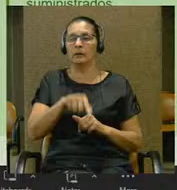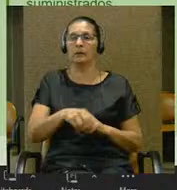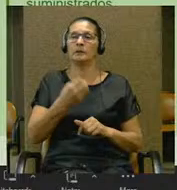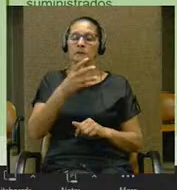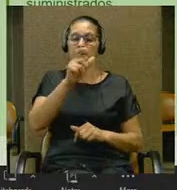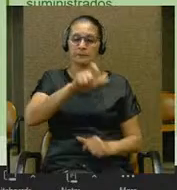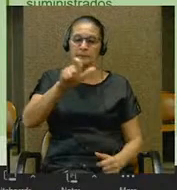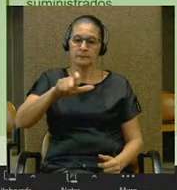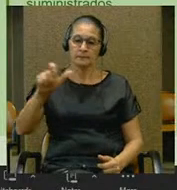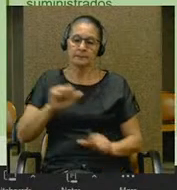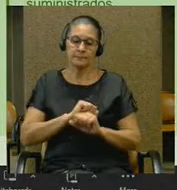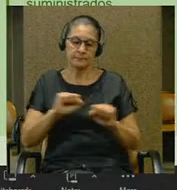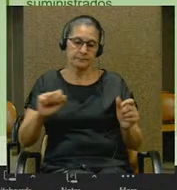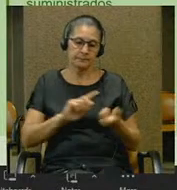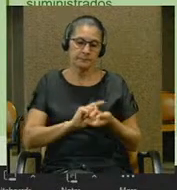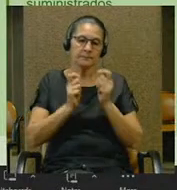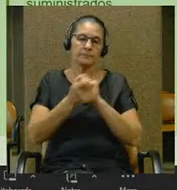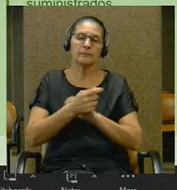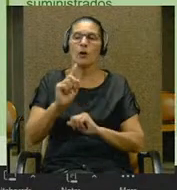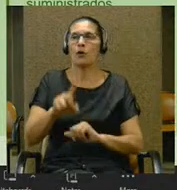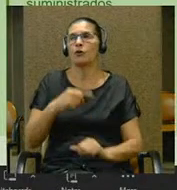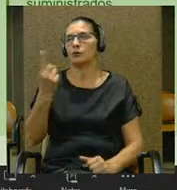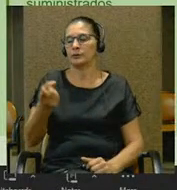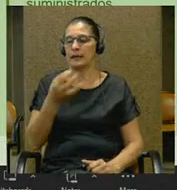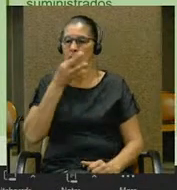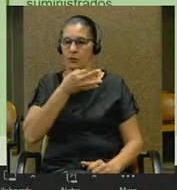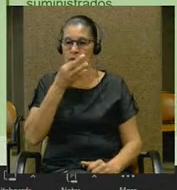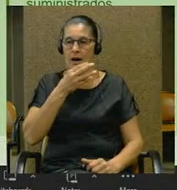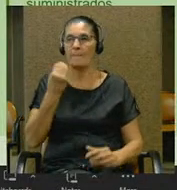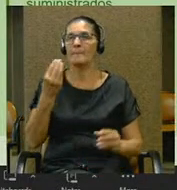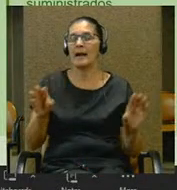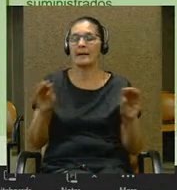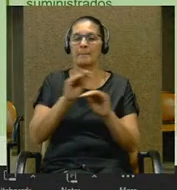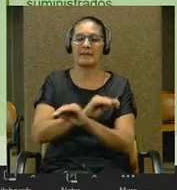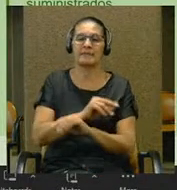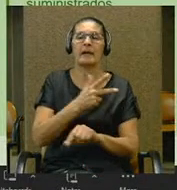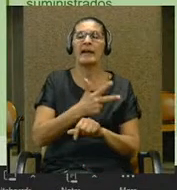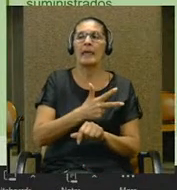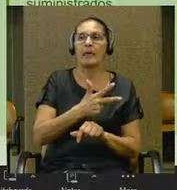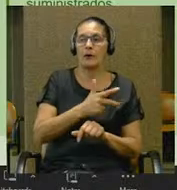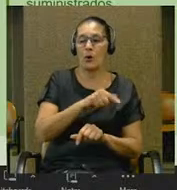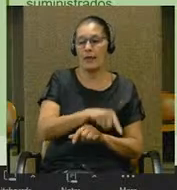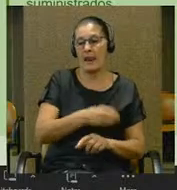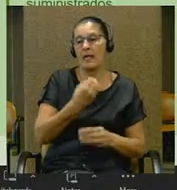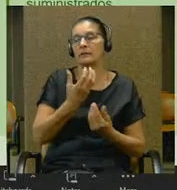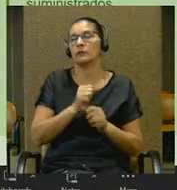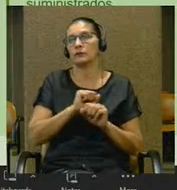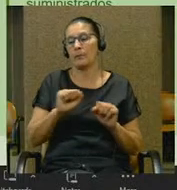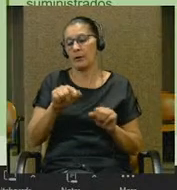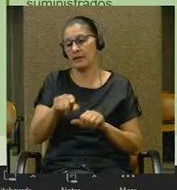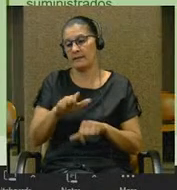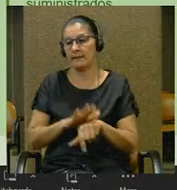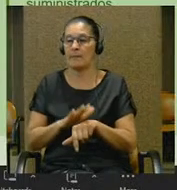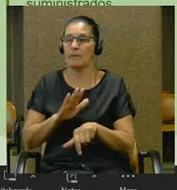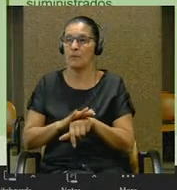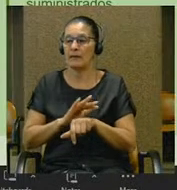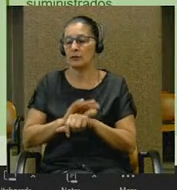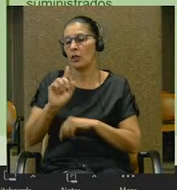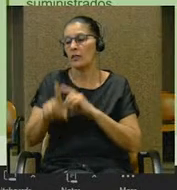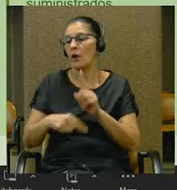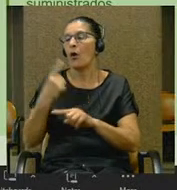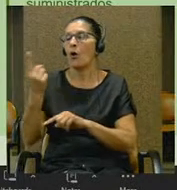example, the users could change to other drugs to replace heroin, and that could lead to an increase